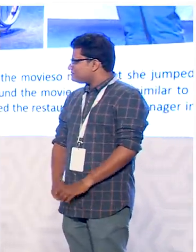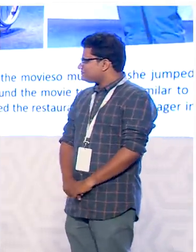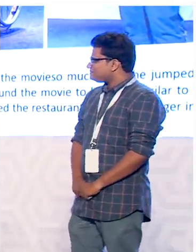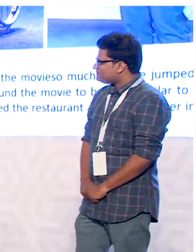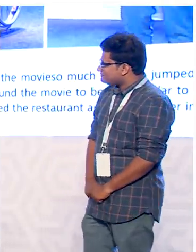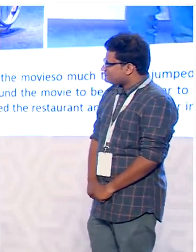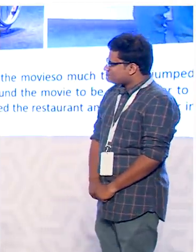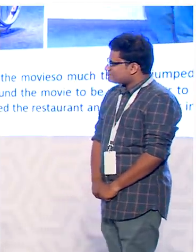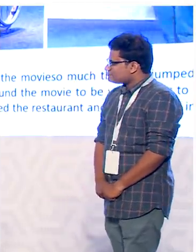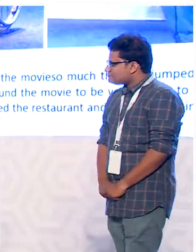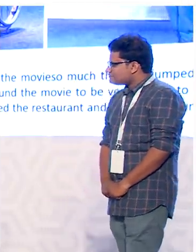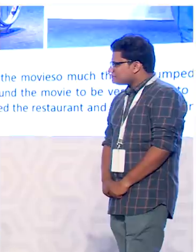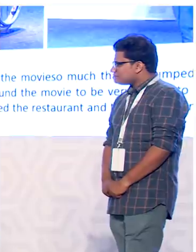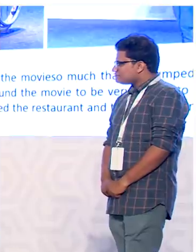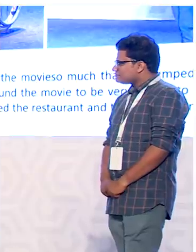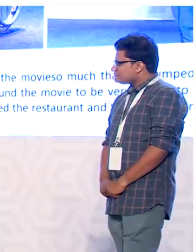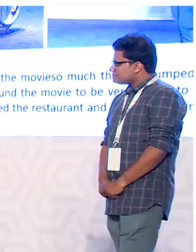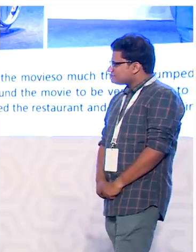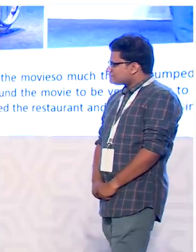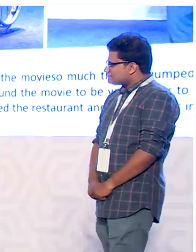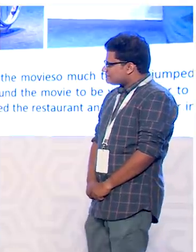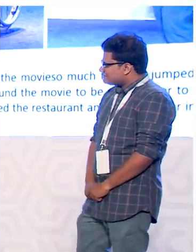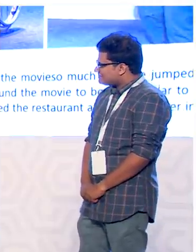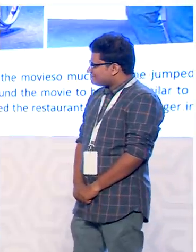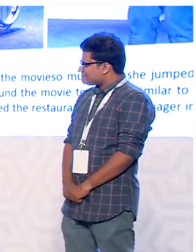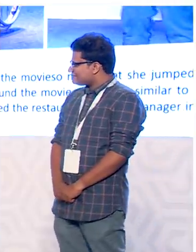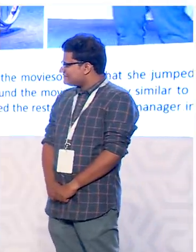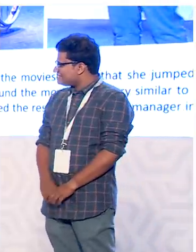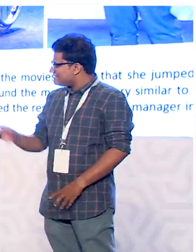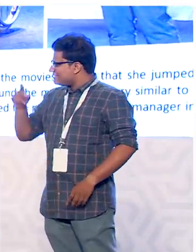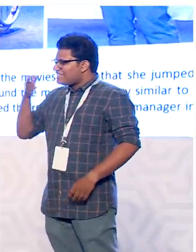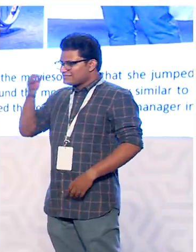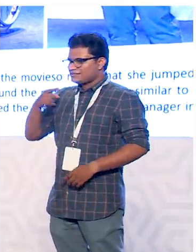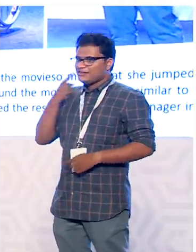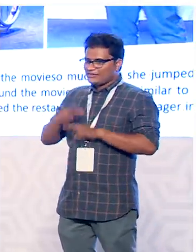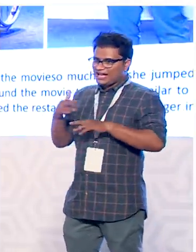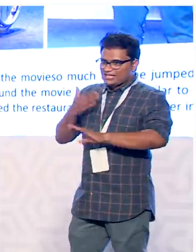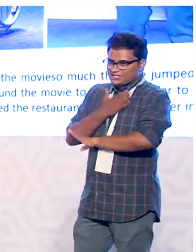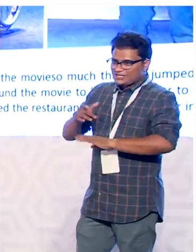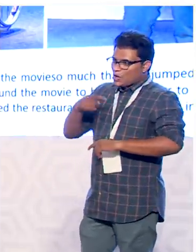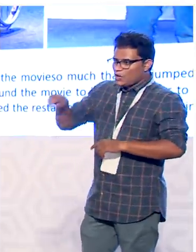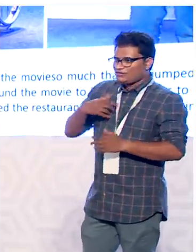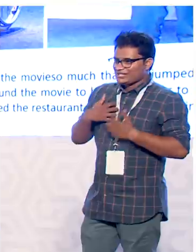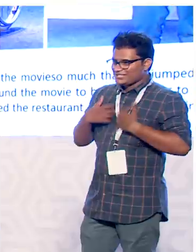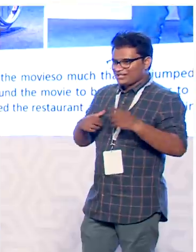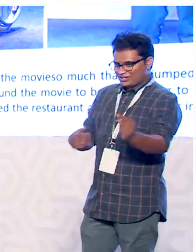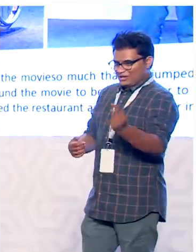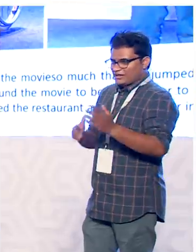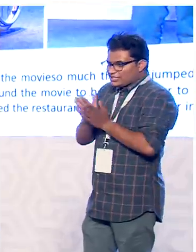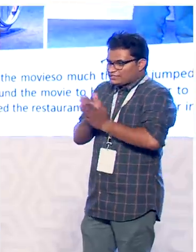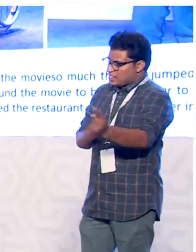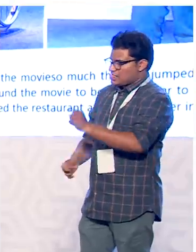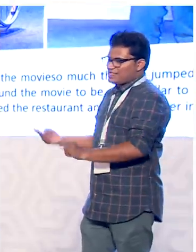Paruvame, if all of you are ready to come here and jog, then I'll sing that song. I think there's not enough